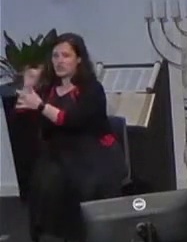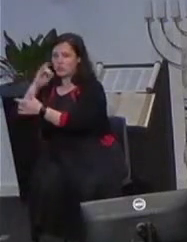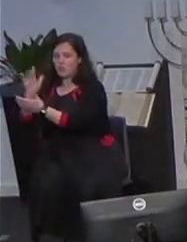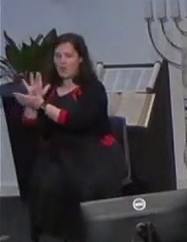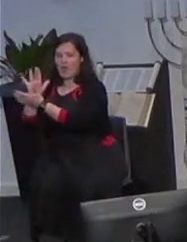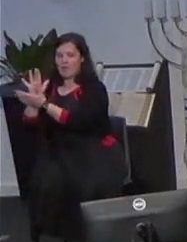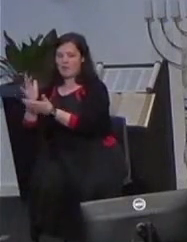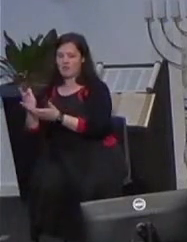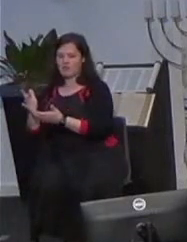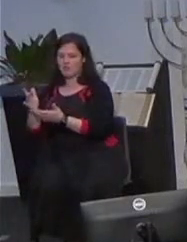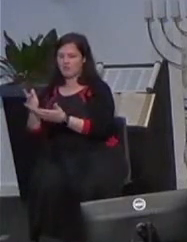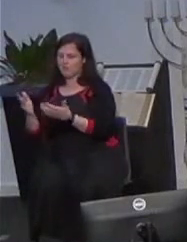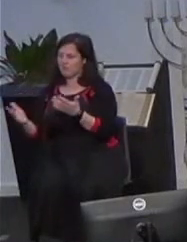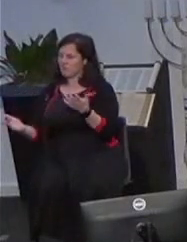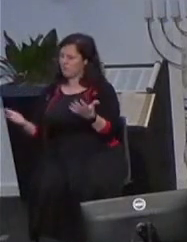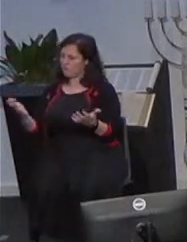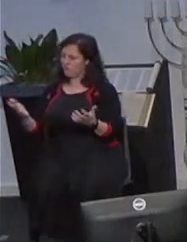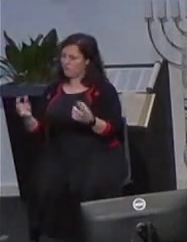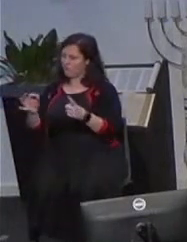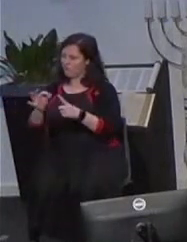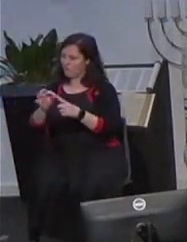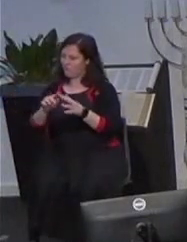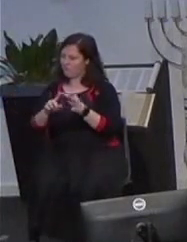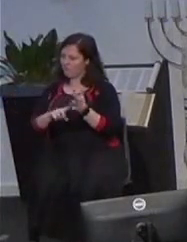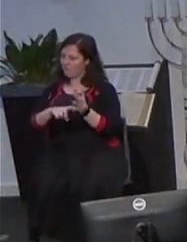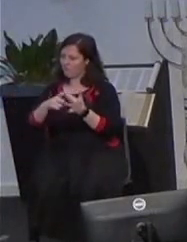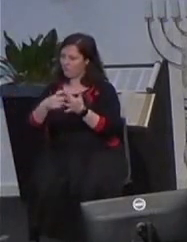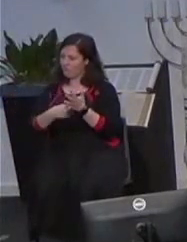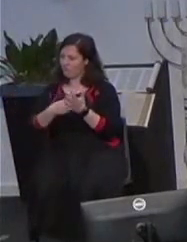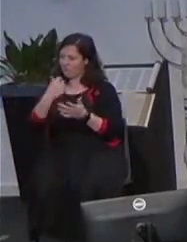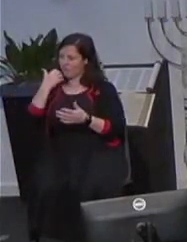Peter flips this metaphor three times in two verses.